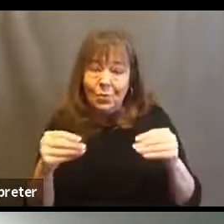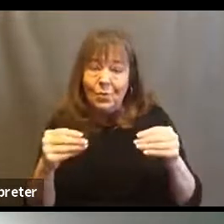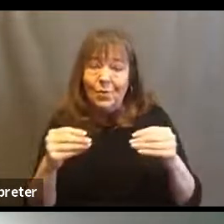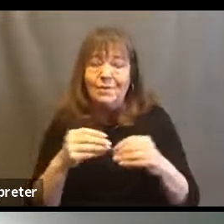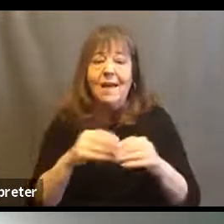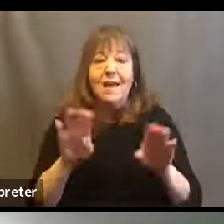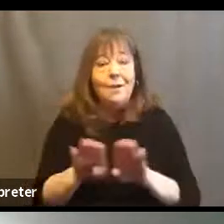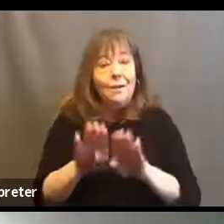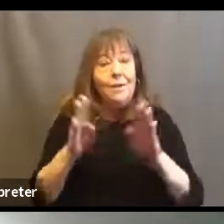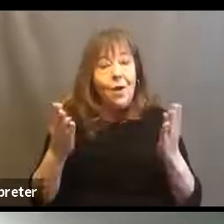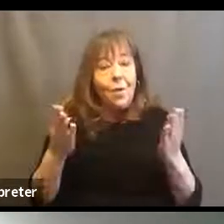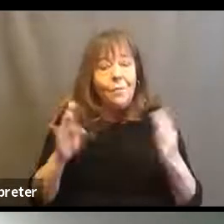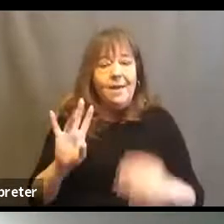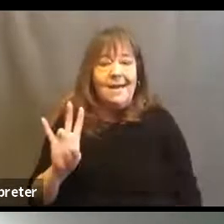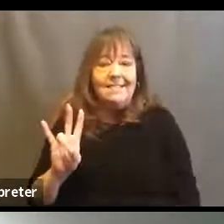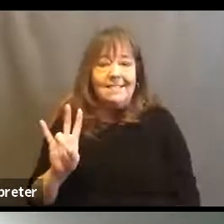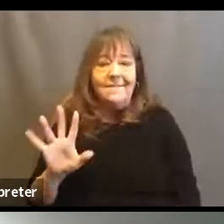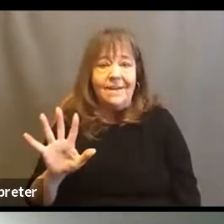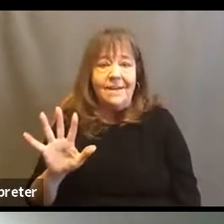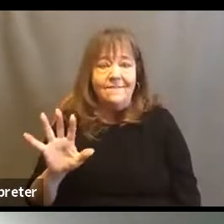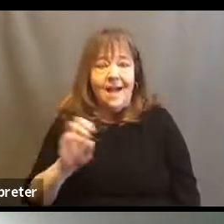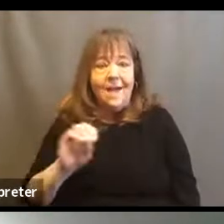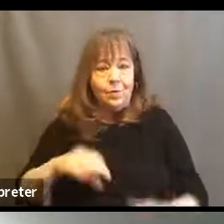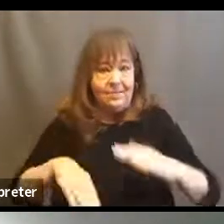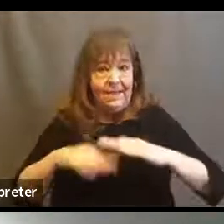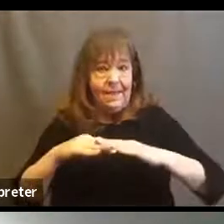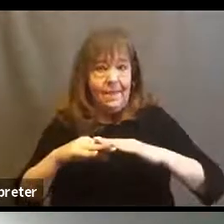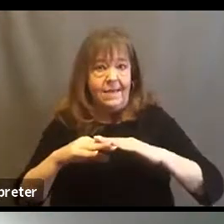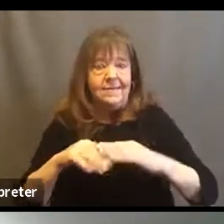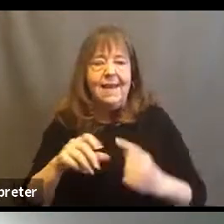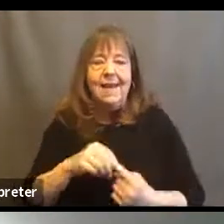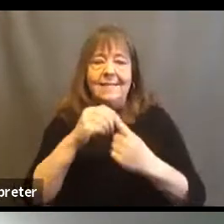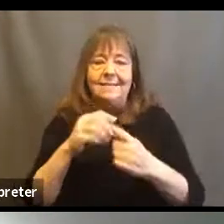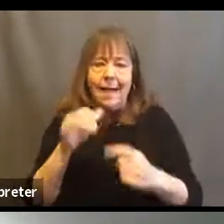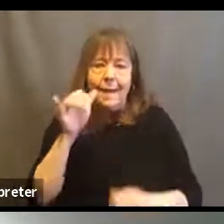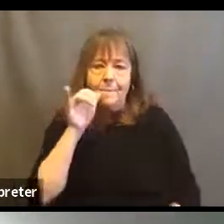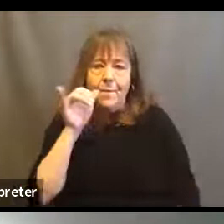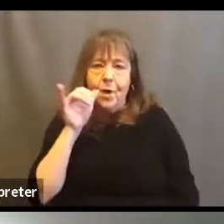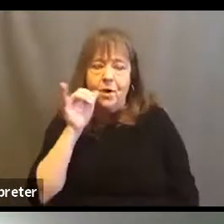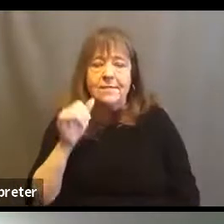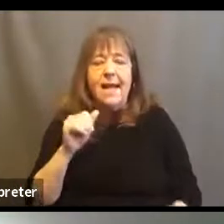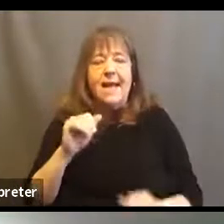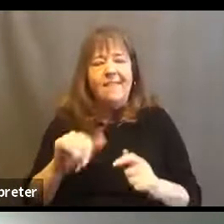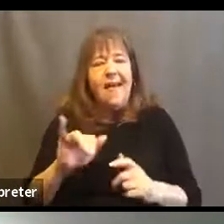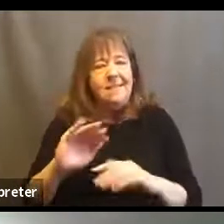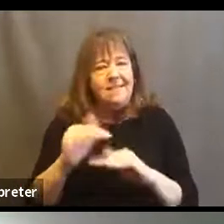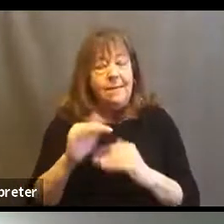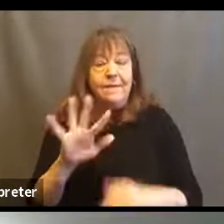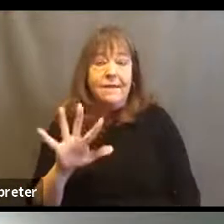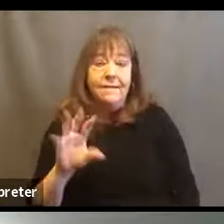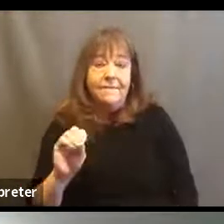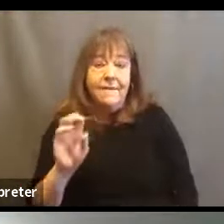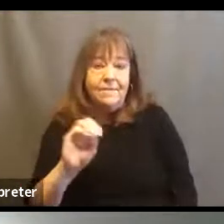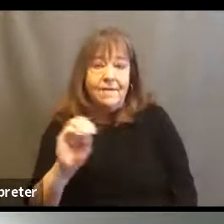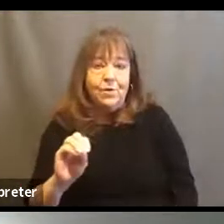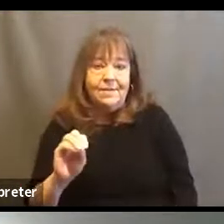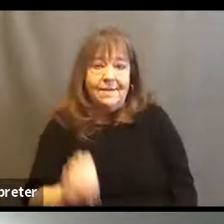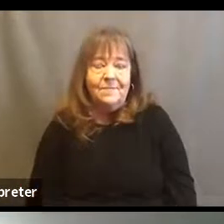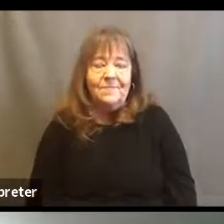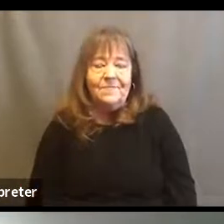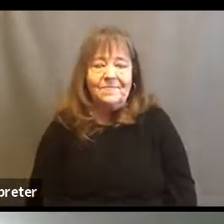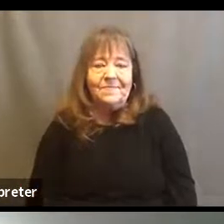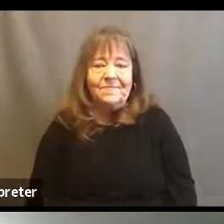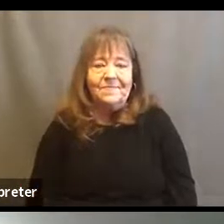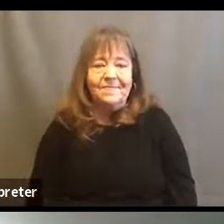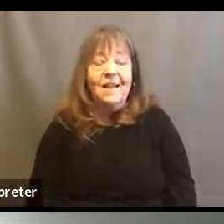be open at up to 75% capacity, with the exception of bars that are limited to 50% capacity. We are